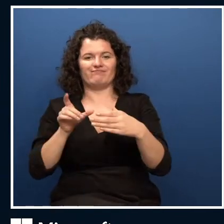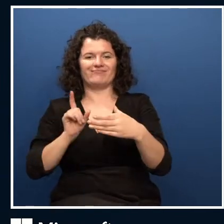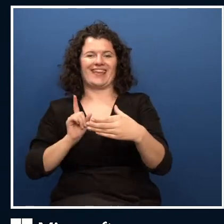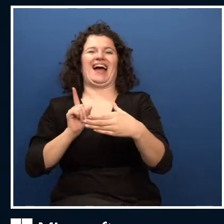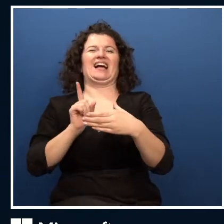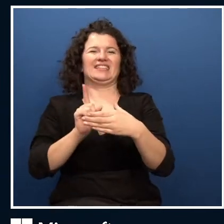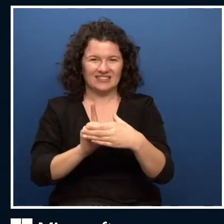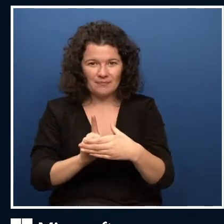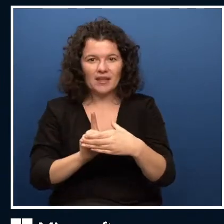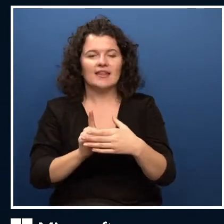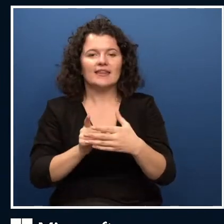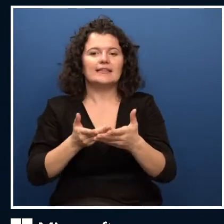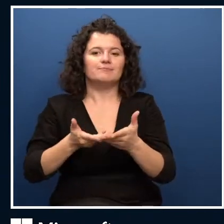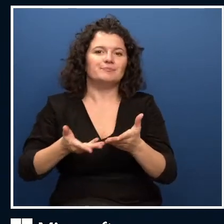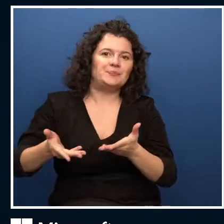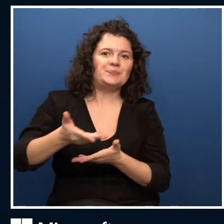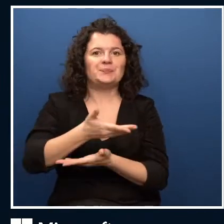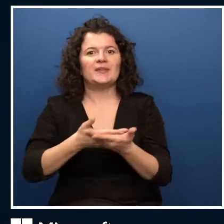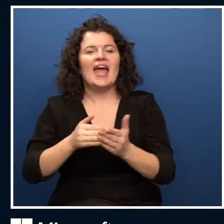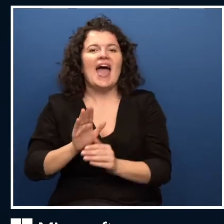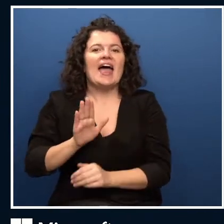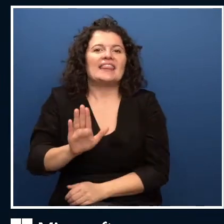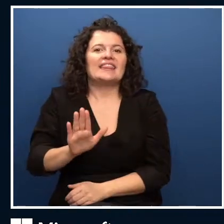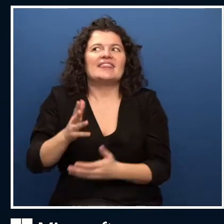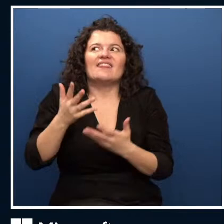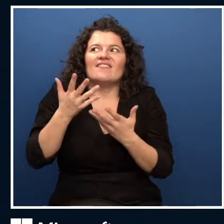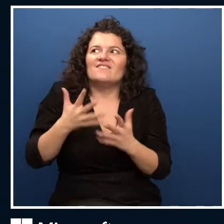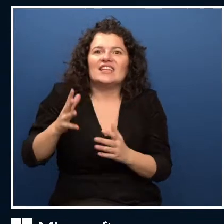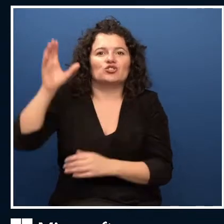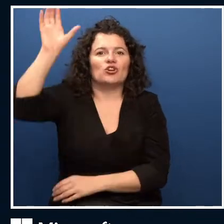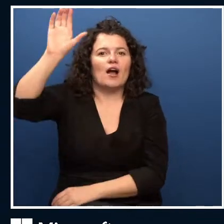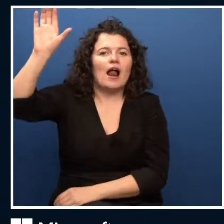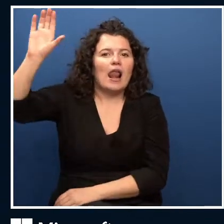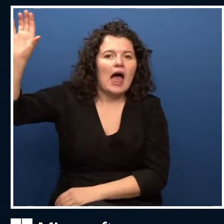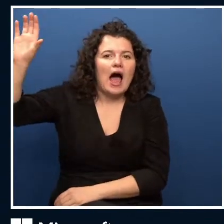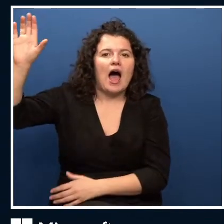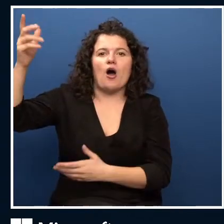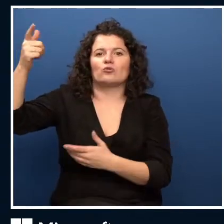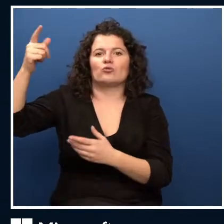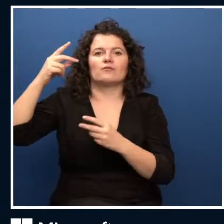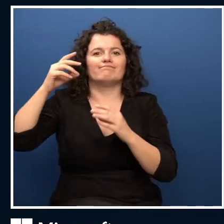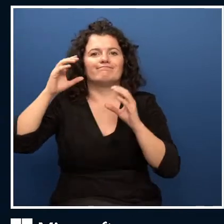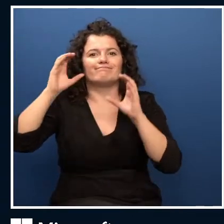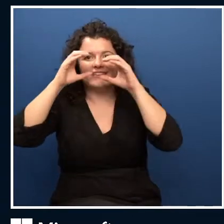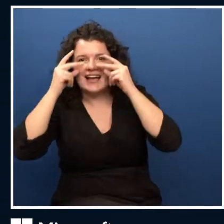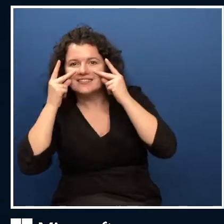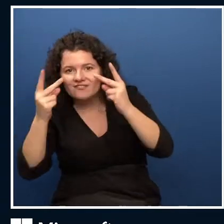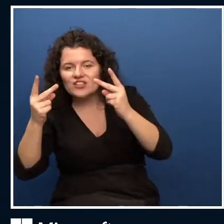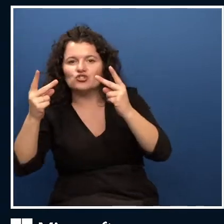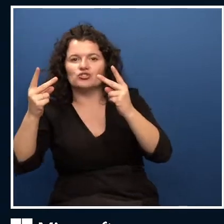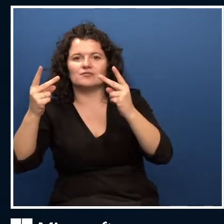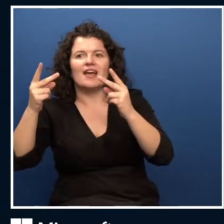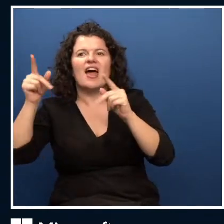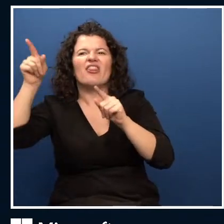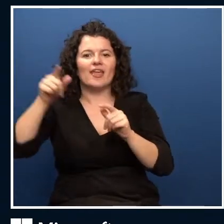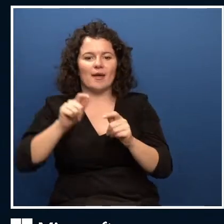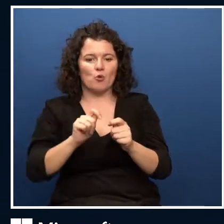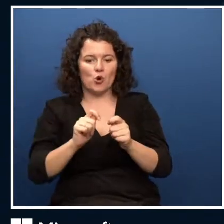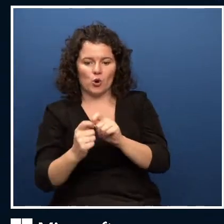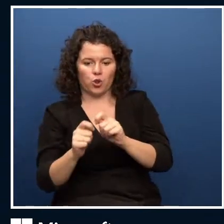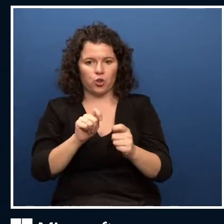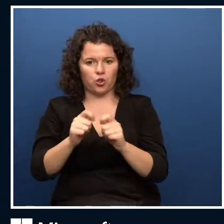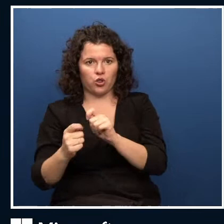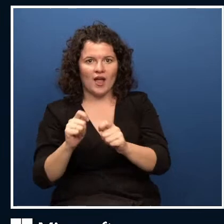were implementing cloud solutions such as custom vision for their clients. So I would say that's the biggest difference is